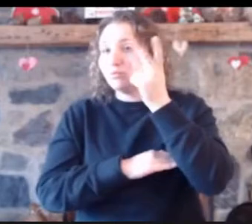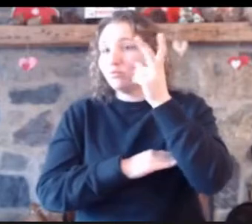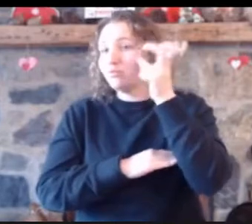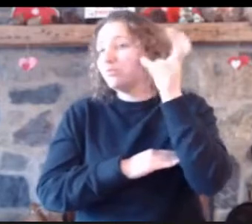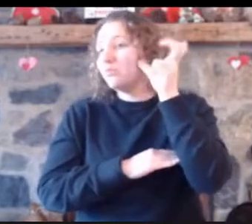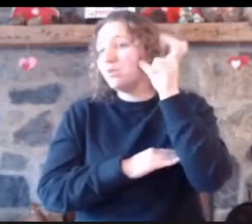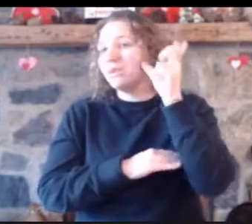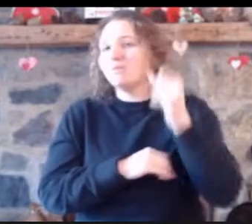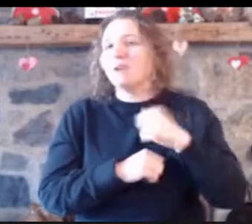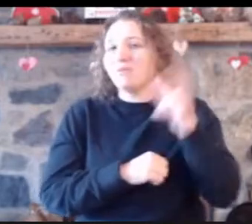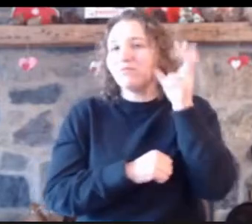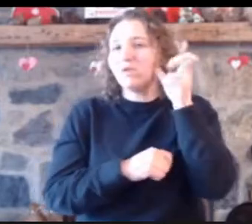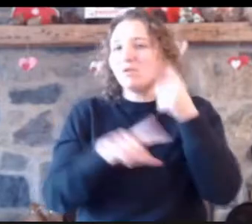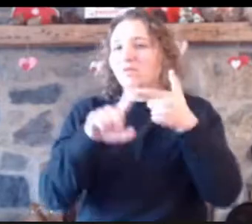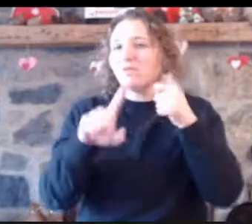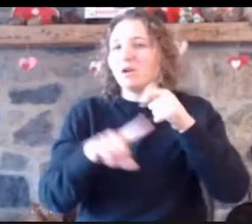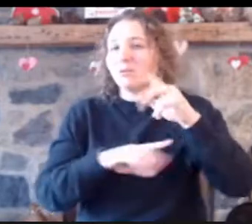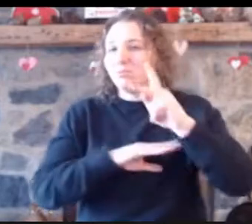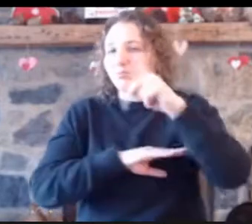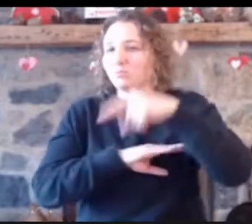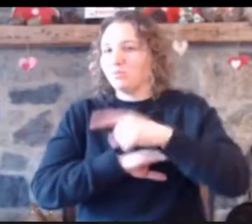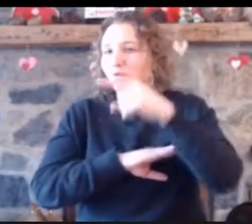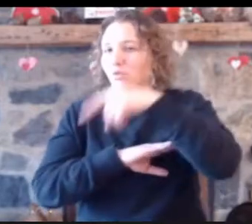from porpoises.